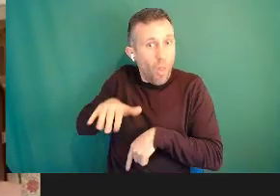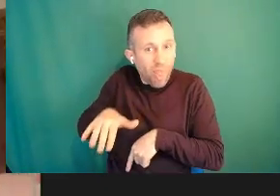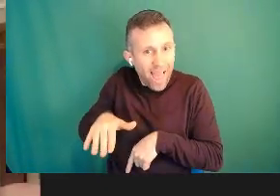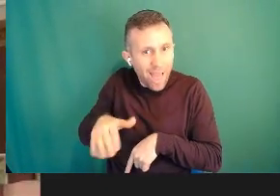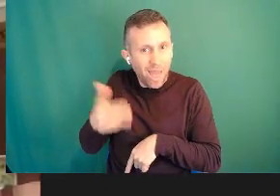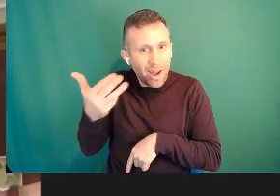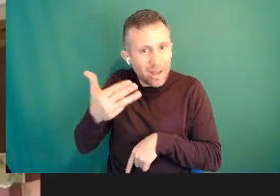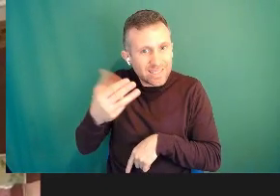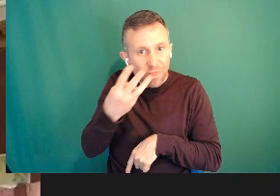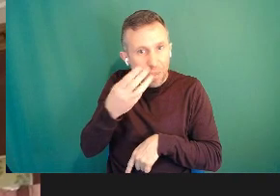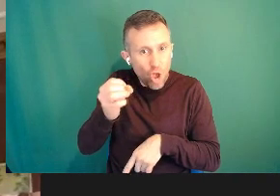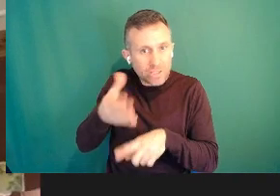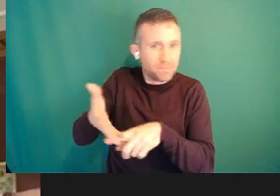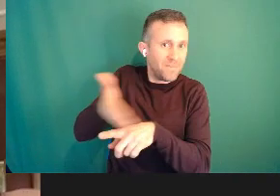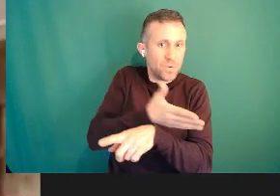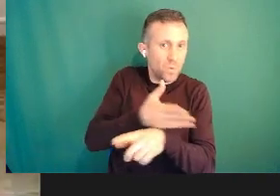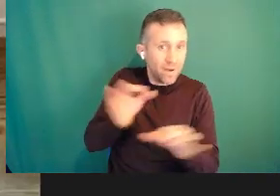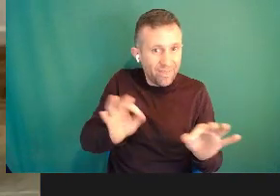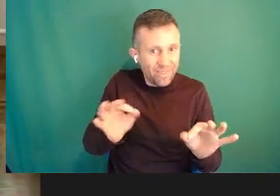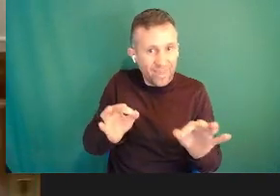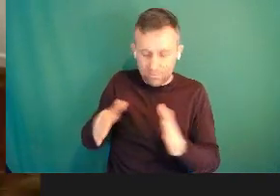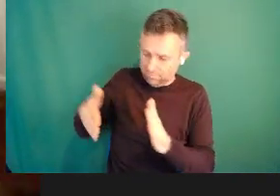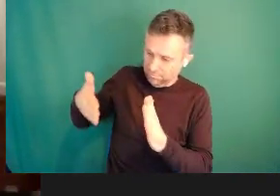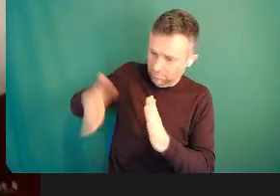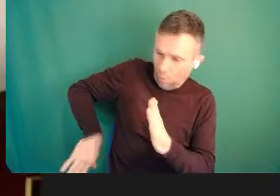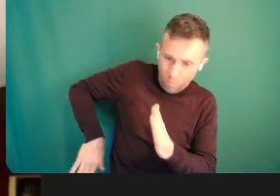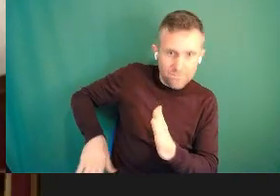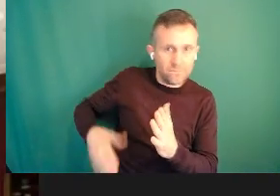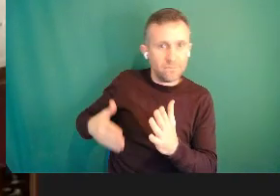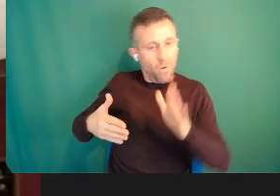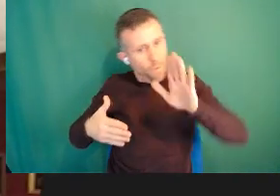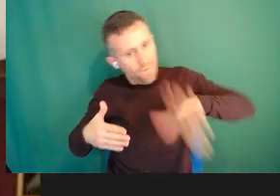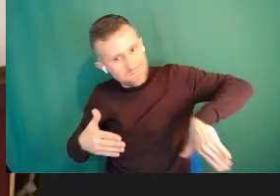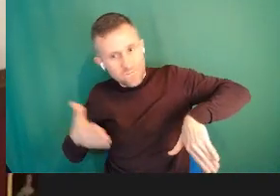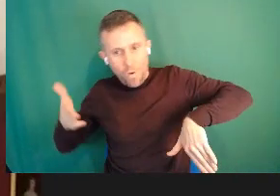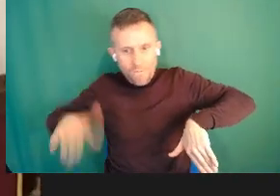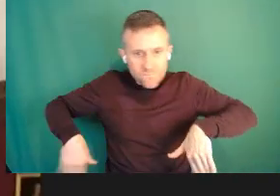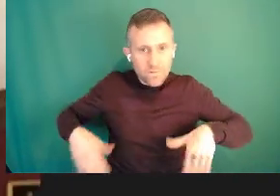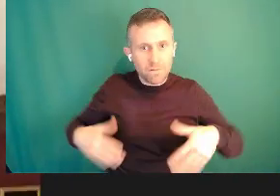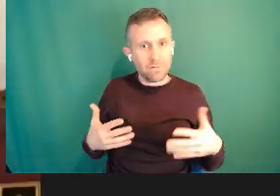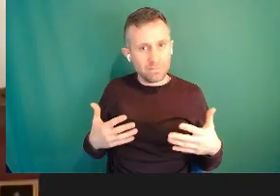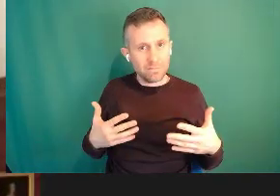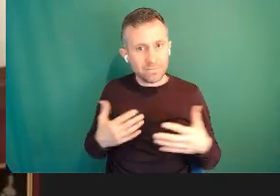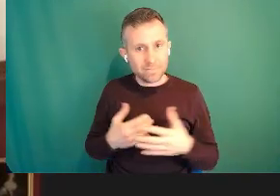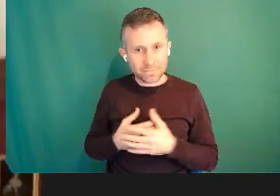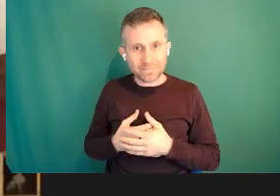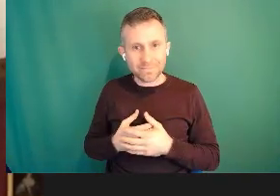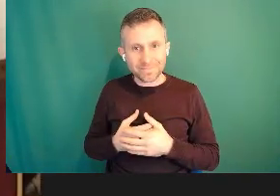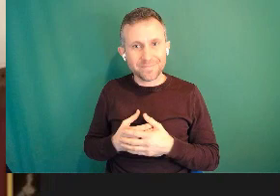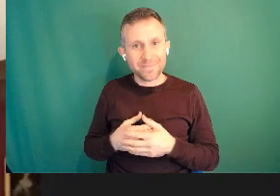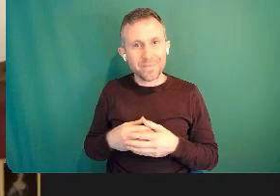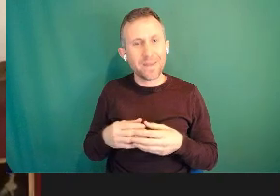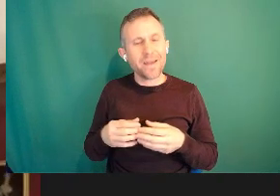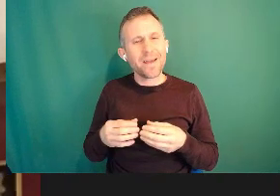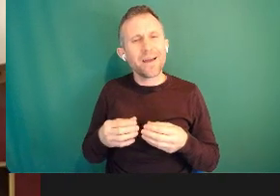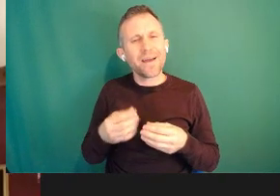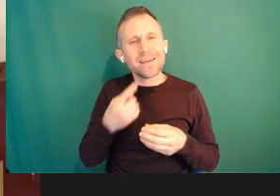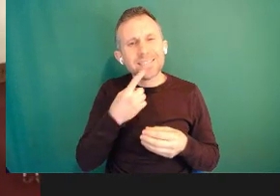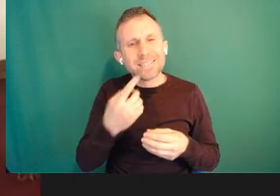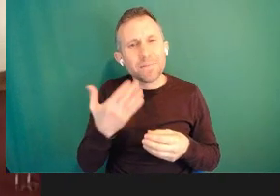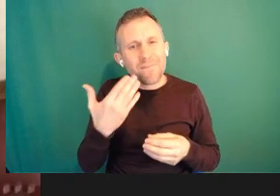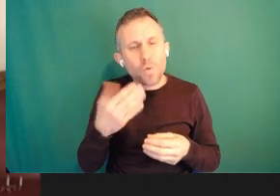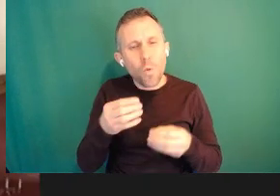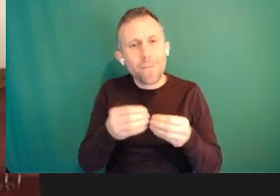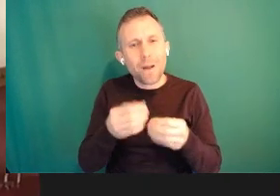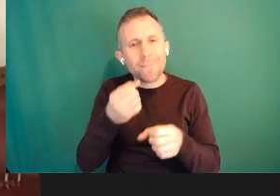building came to the position it is at the moment. I mentioned Bamber had only been in 3 rooms when he inherited the house. He'd never stepped foot